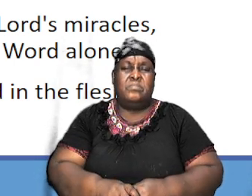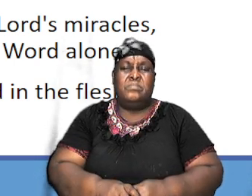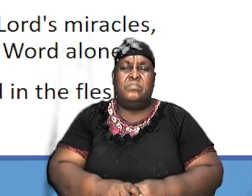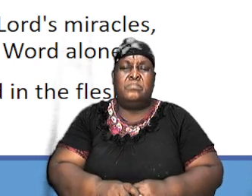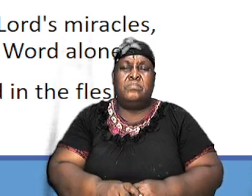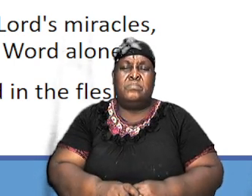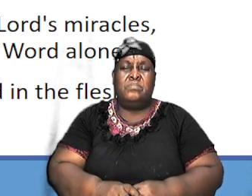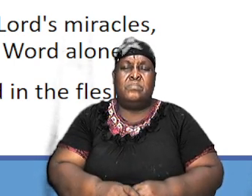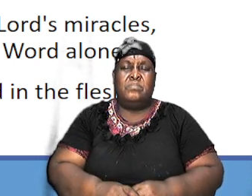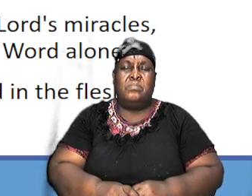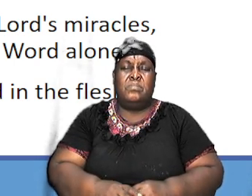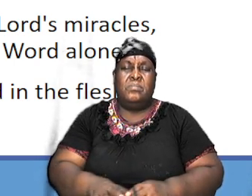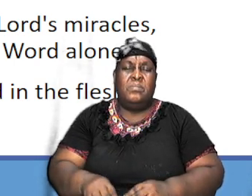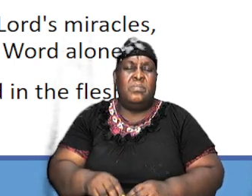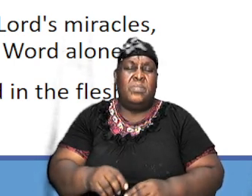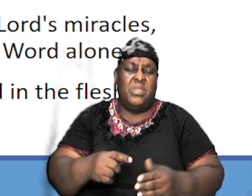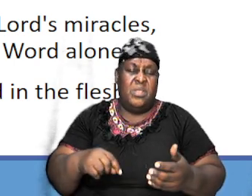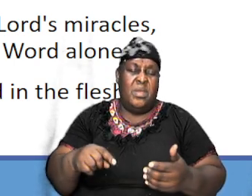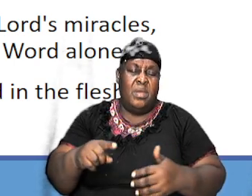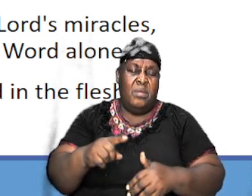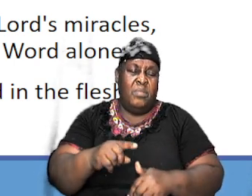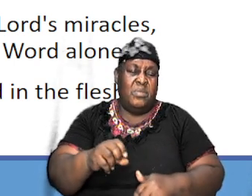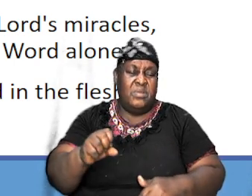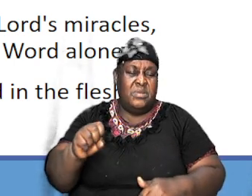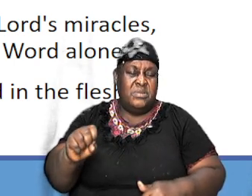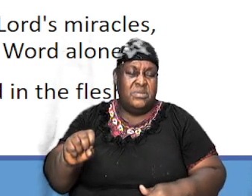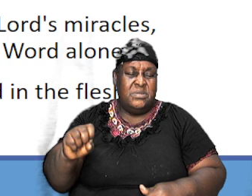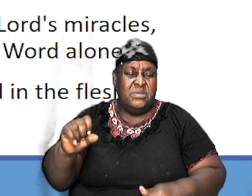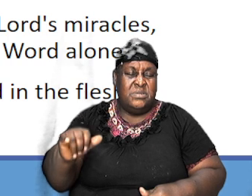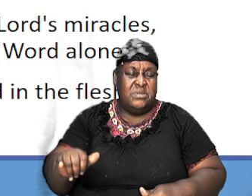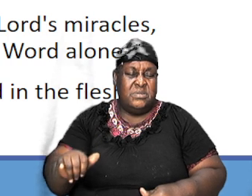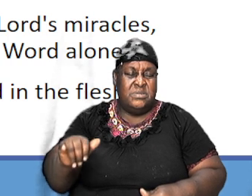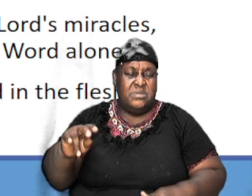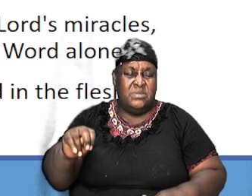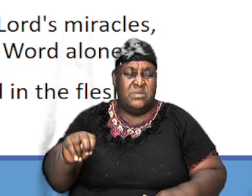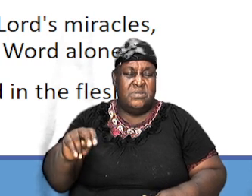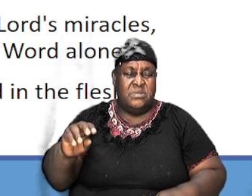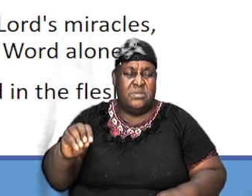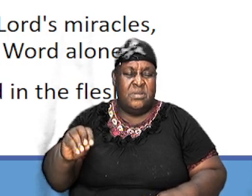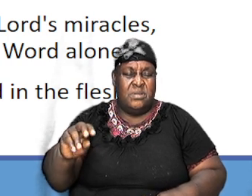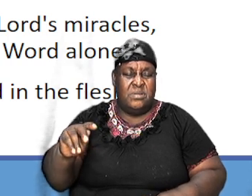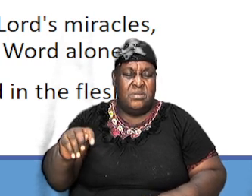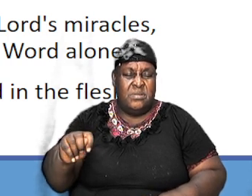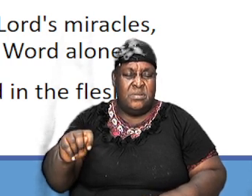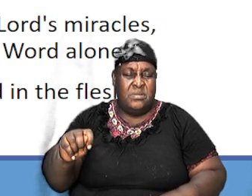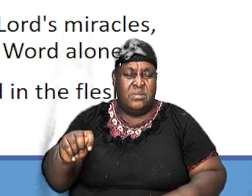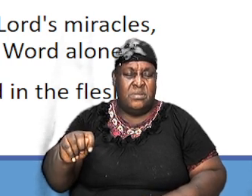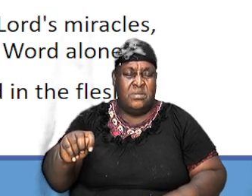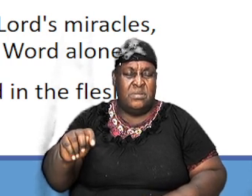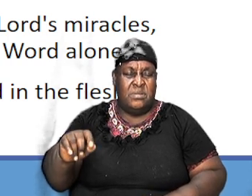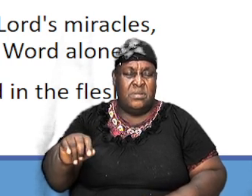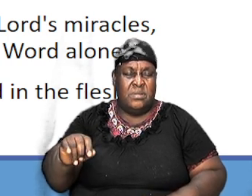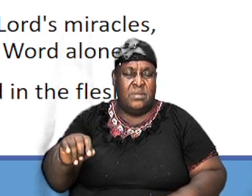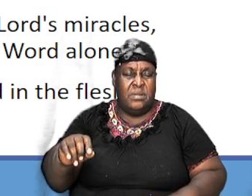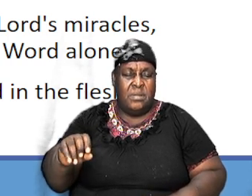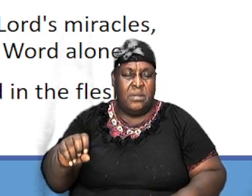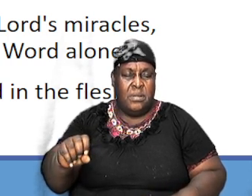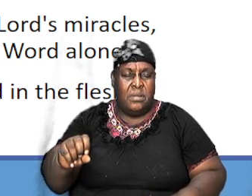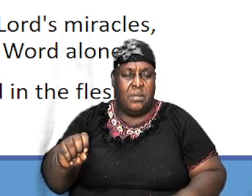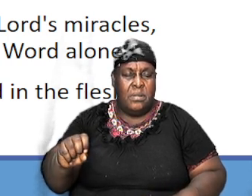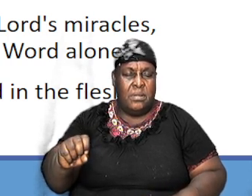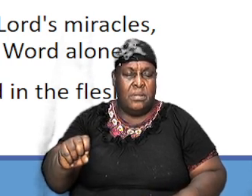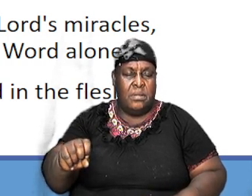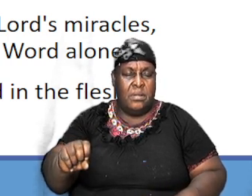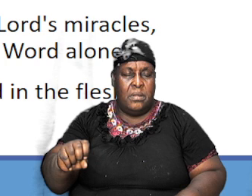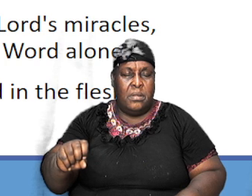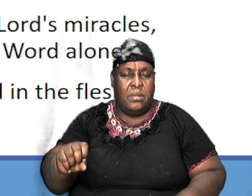it wasn't among the synoptic gospel. It gives Jesus revelation of himself to the world and more intimately to his